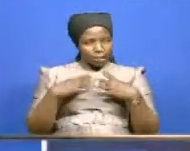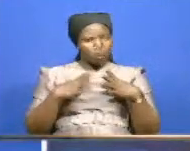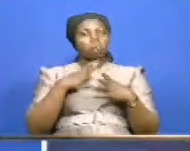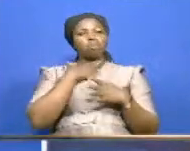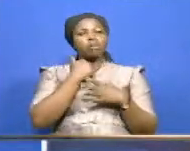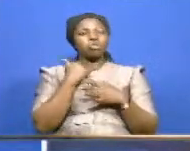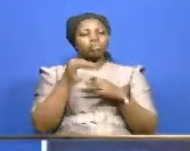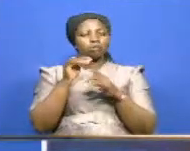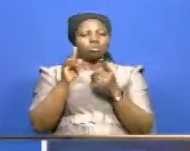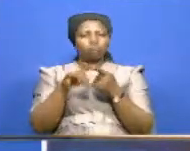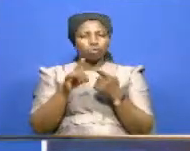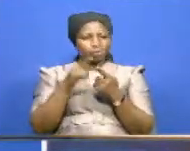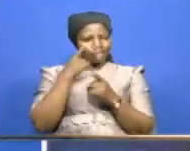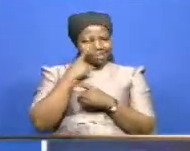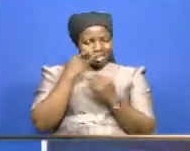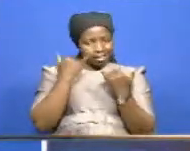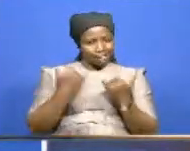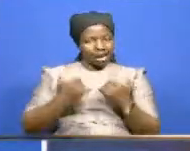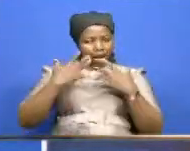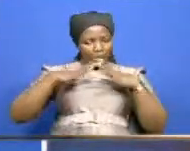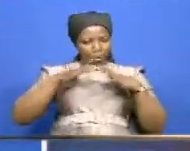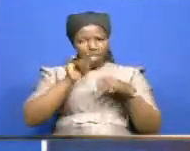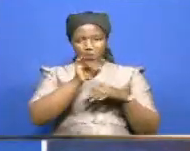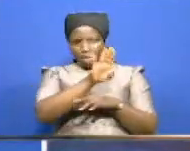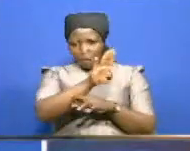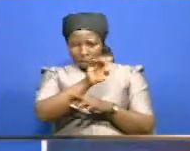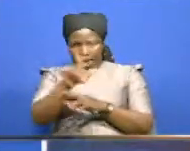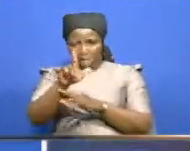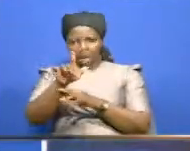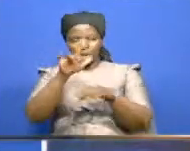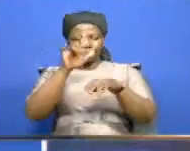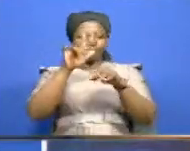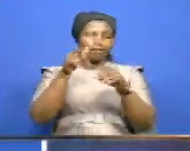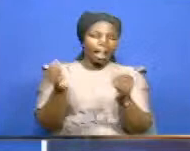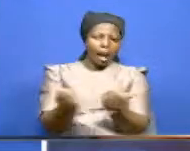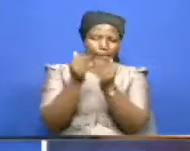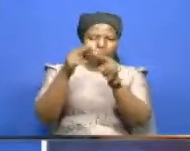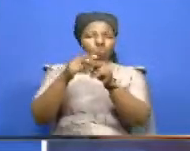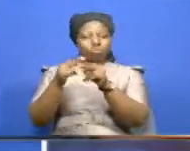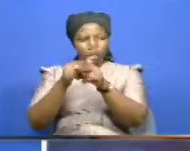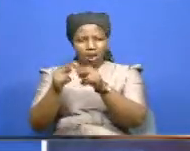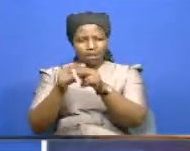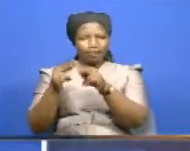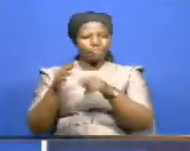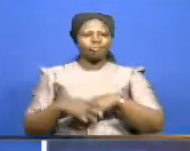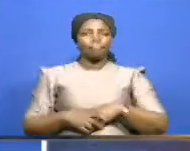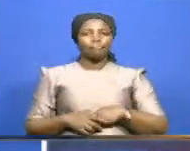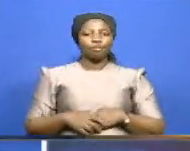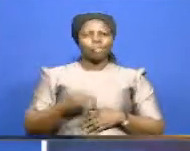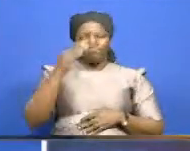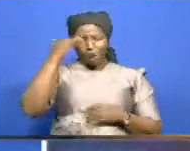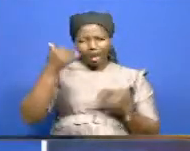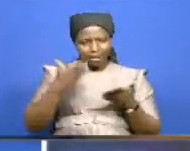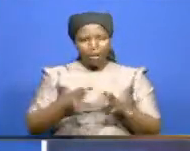want to see as young people those bills as soon as possible, so that now, because the process is